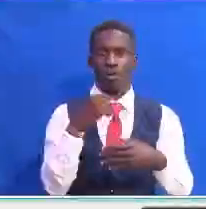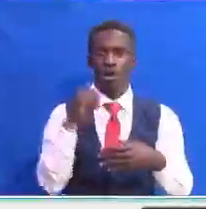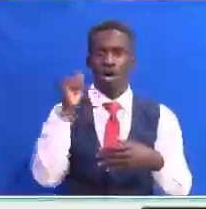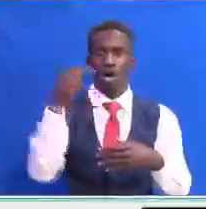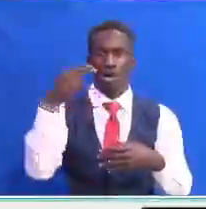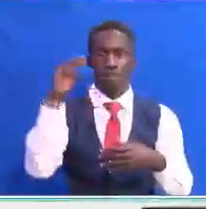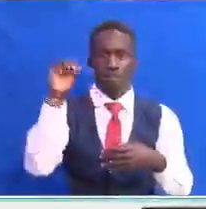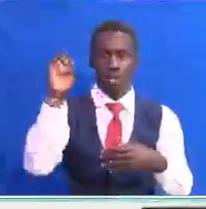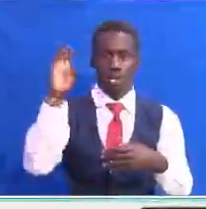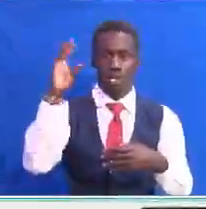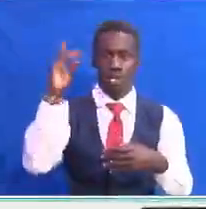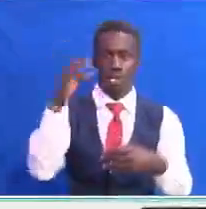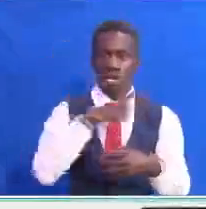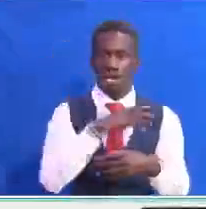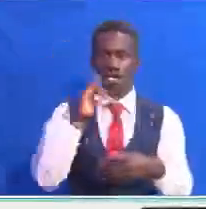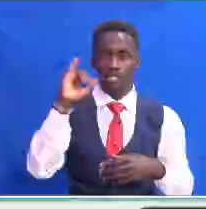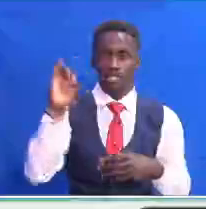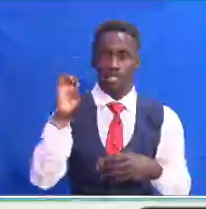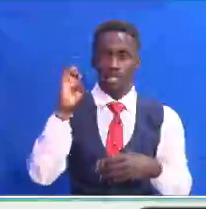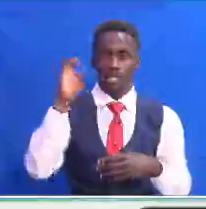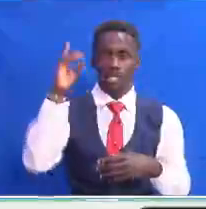and Jadida Kahindo.